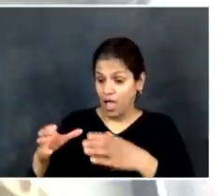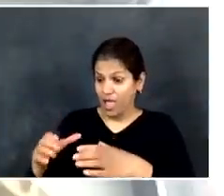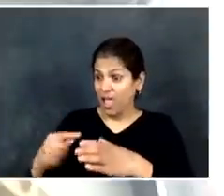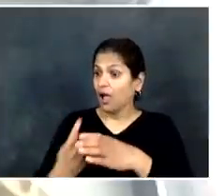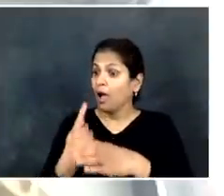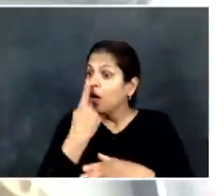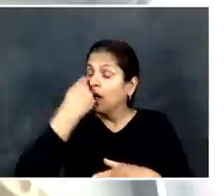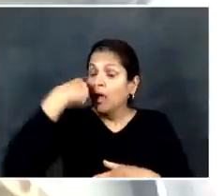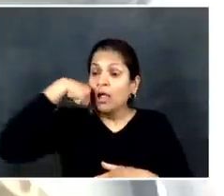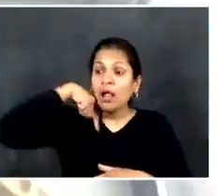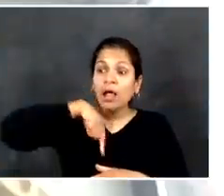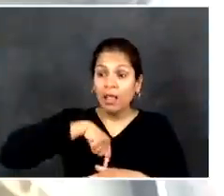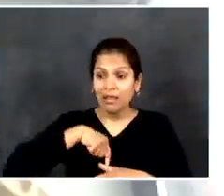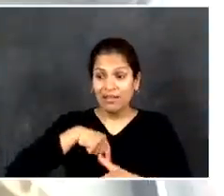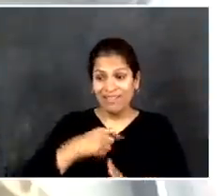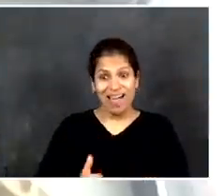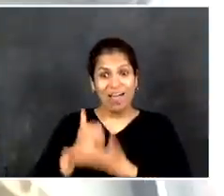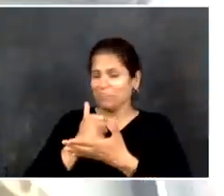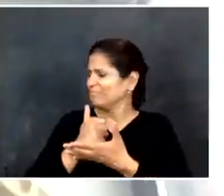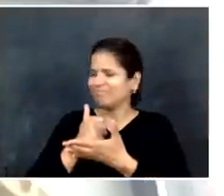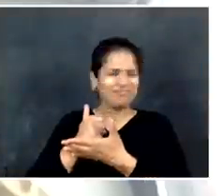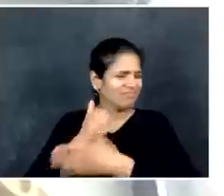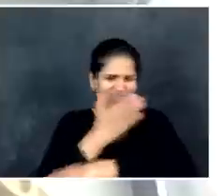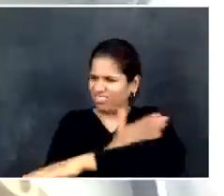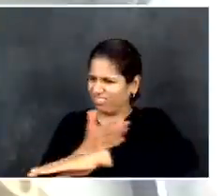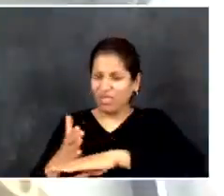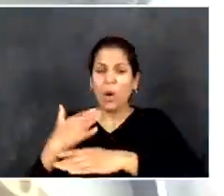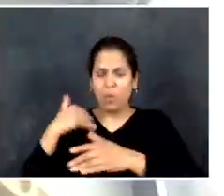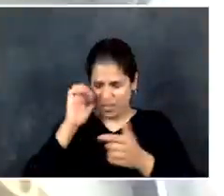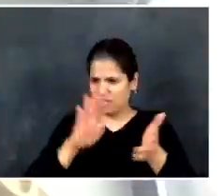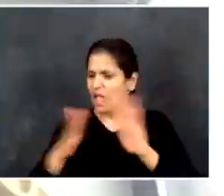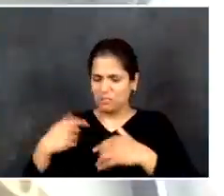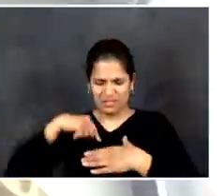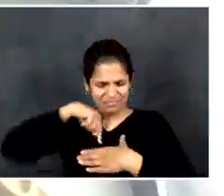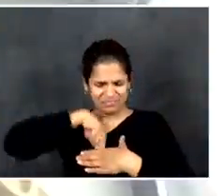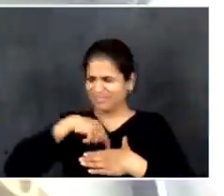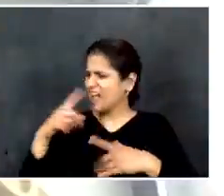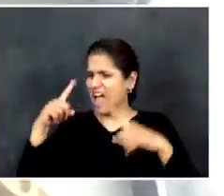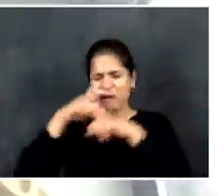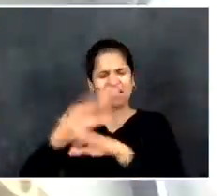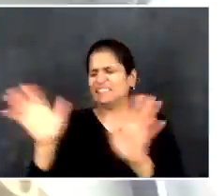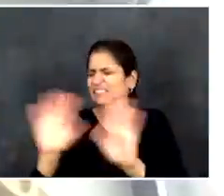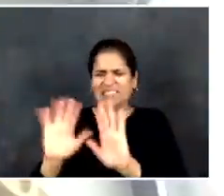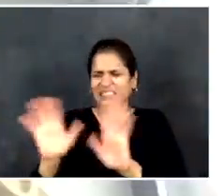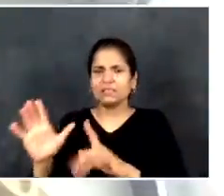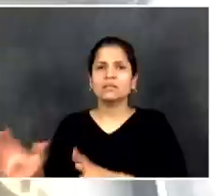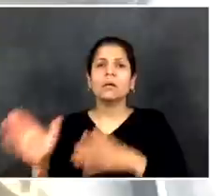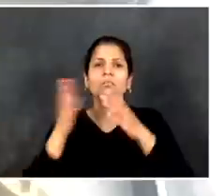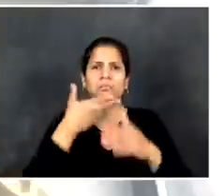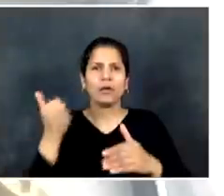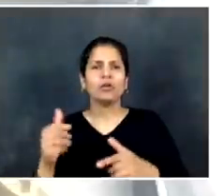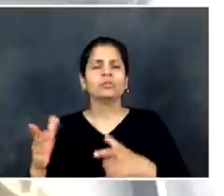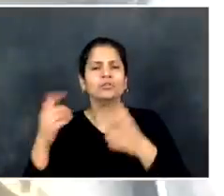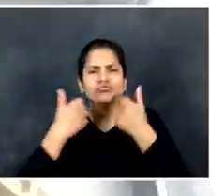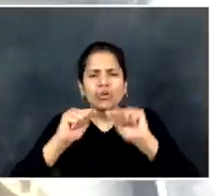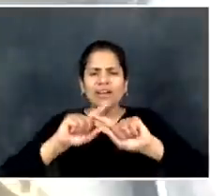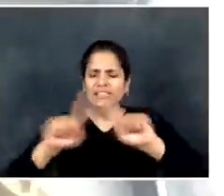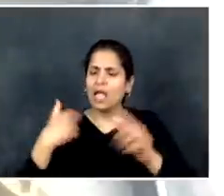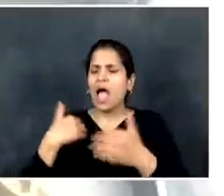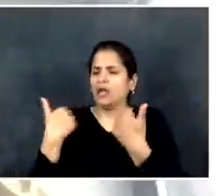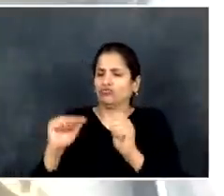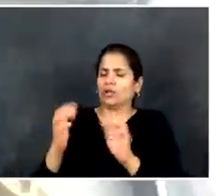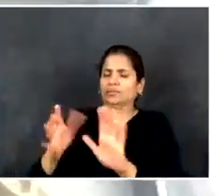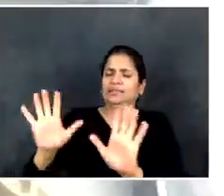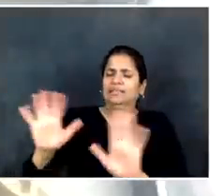do everything we can to try to keep people off ventilators, but when they need a ventilator, no choice. And that has